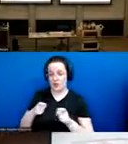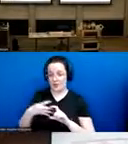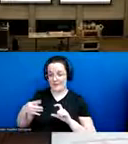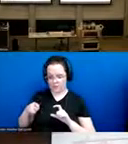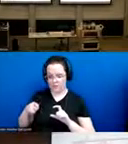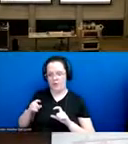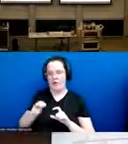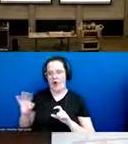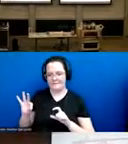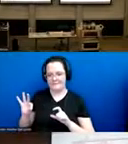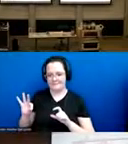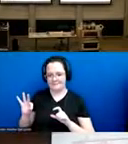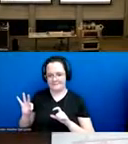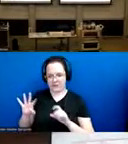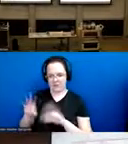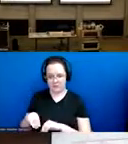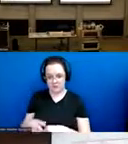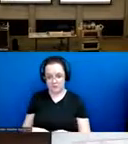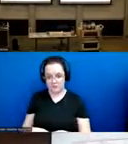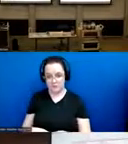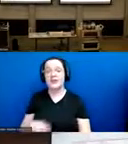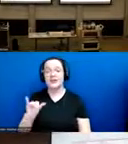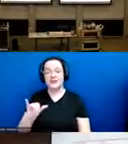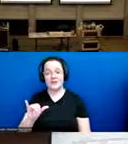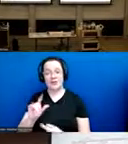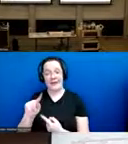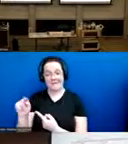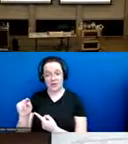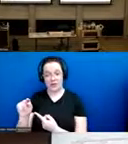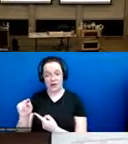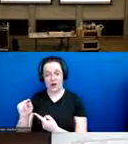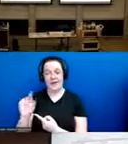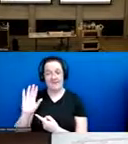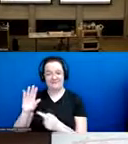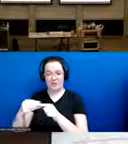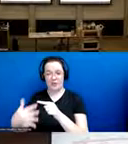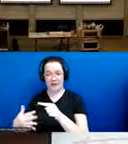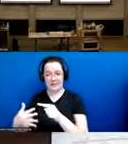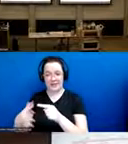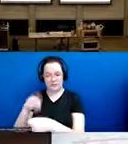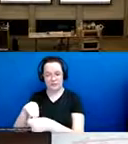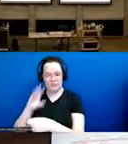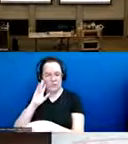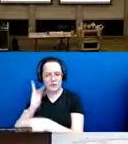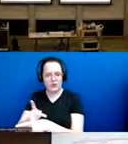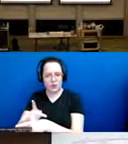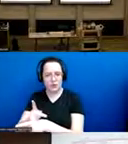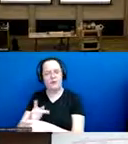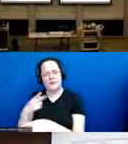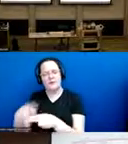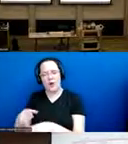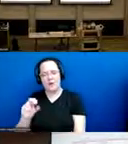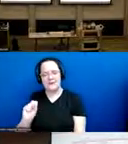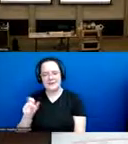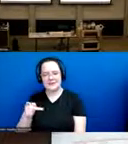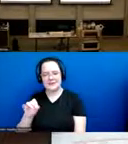right? The property that that photon was carrying now will be stored as what is called a spin wave,